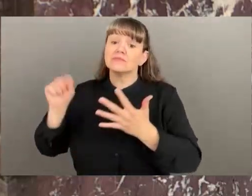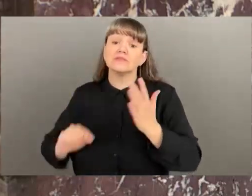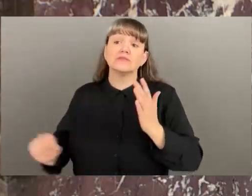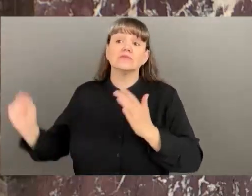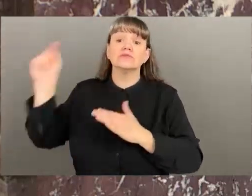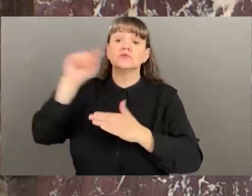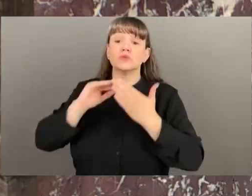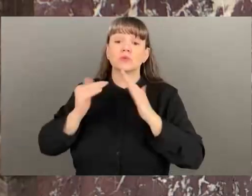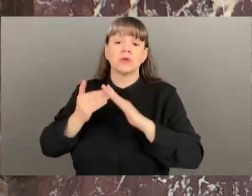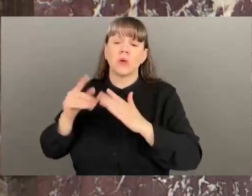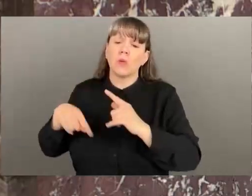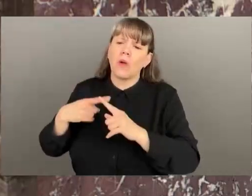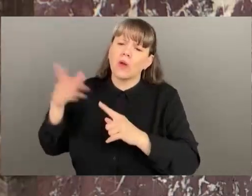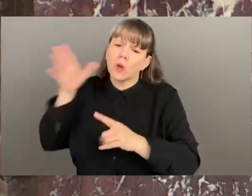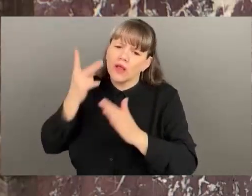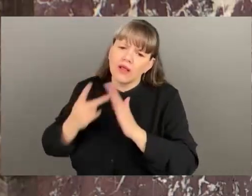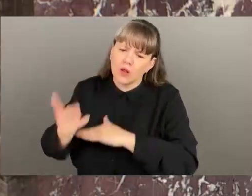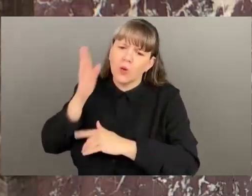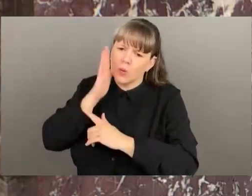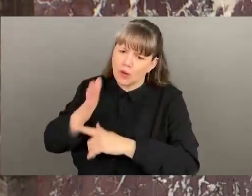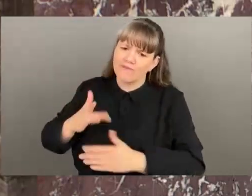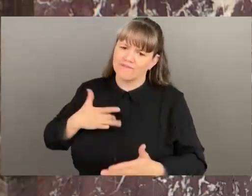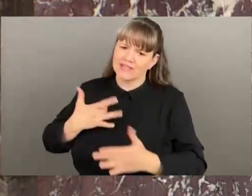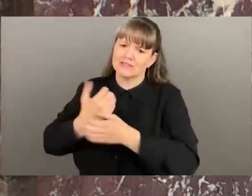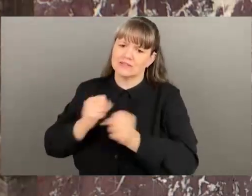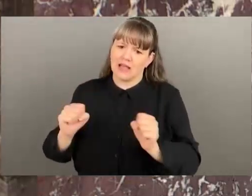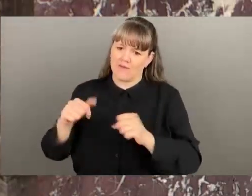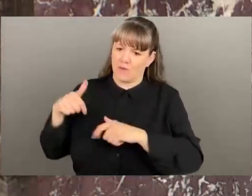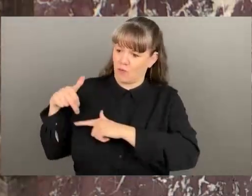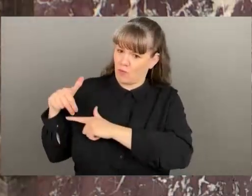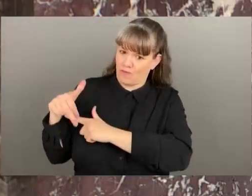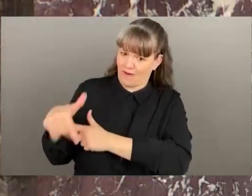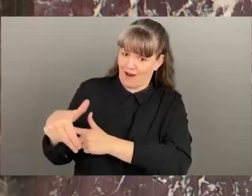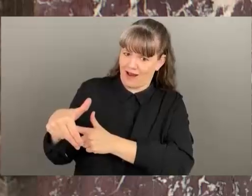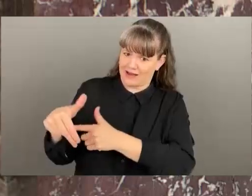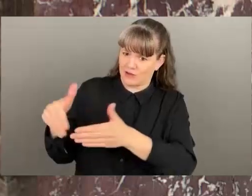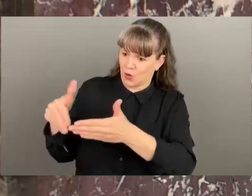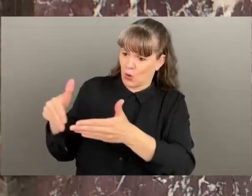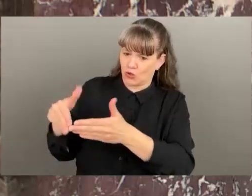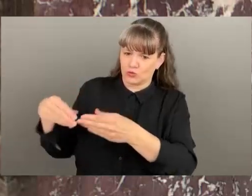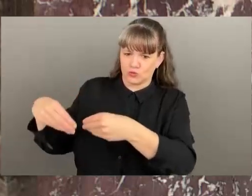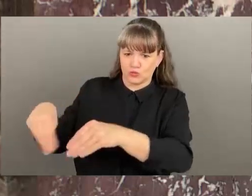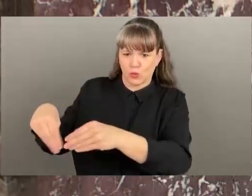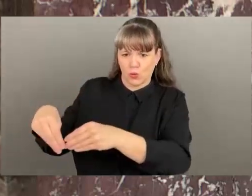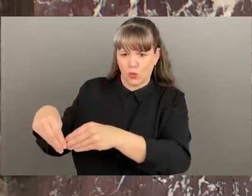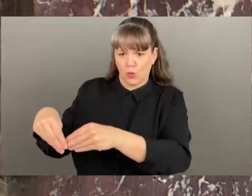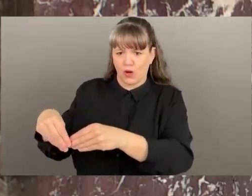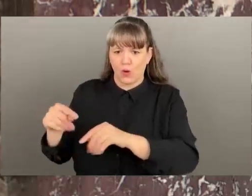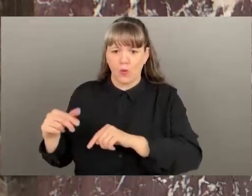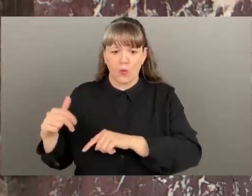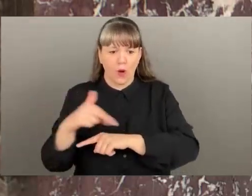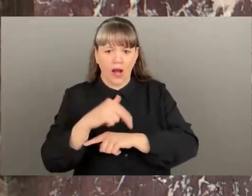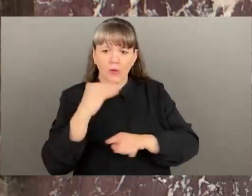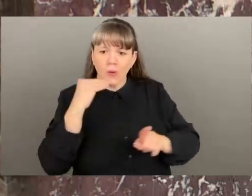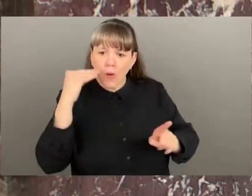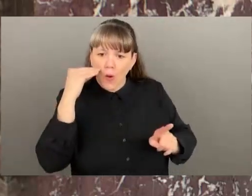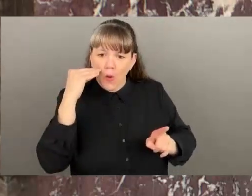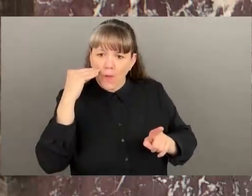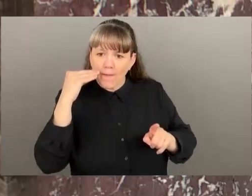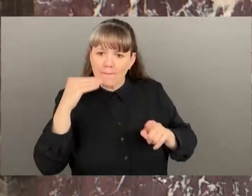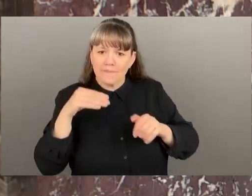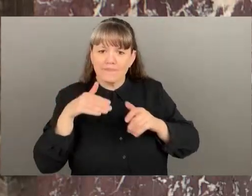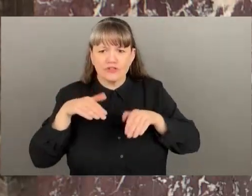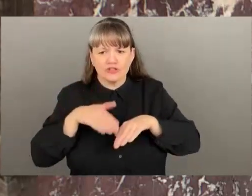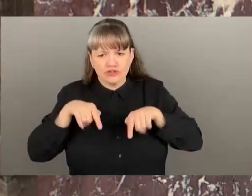corner store, walking down their street, stores can actually feel safe to open up in the morning, instead of the constant drivel